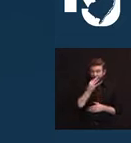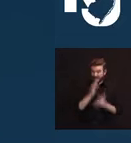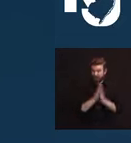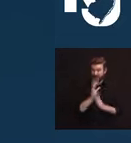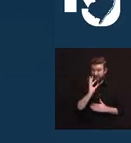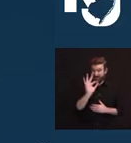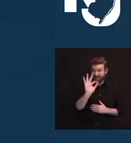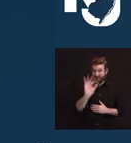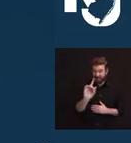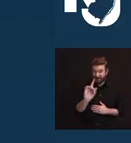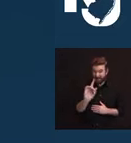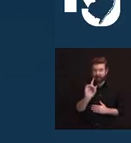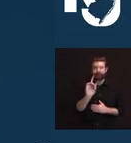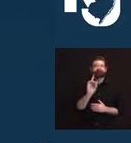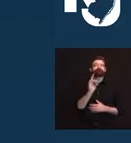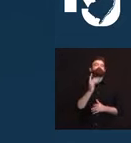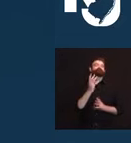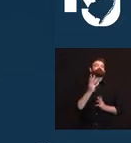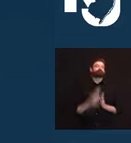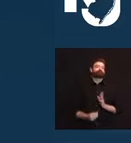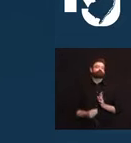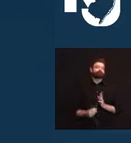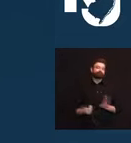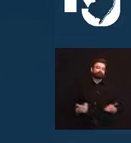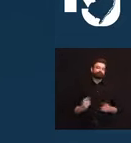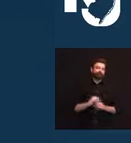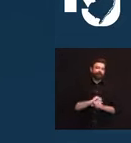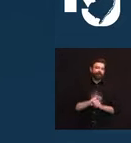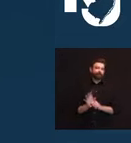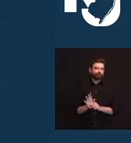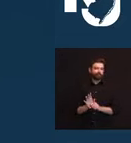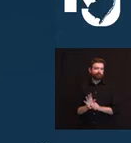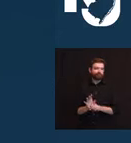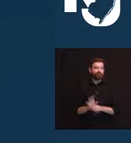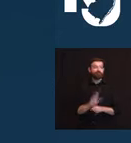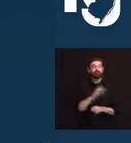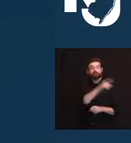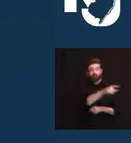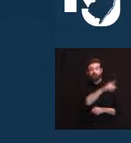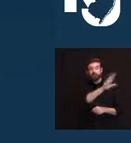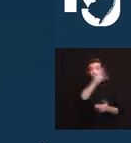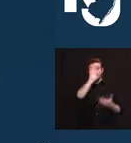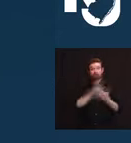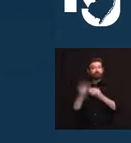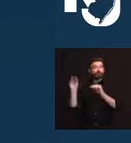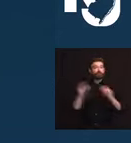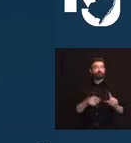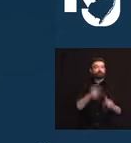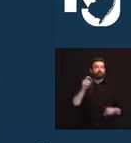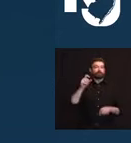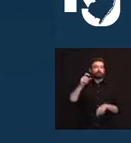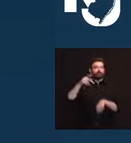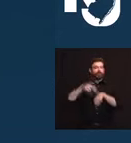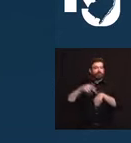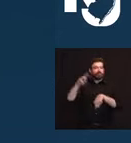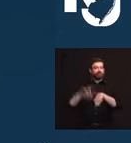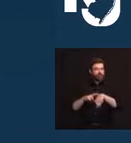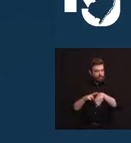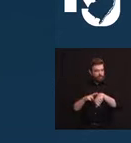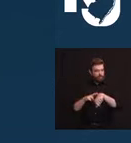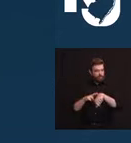late husband, Miguel, came to the mainland United States from Puerto Rico in the 1950s, and she found work